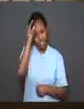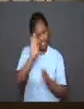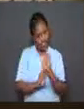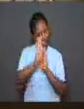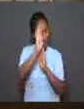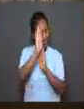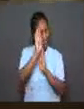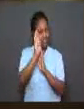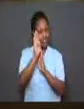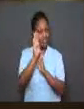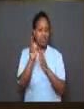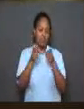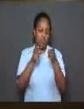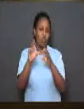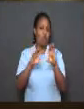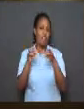cultural development.